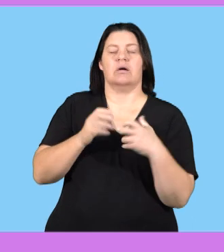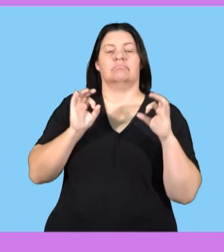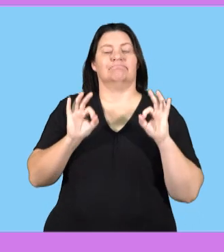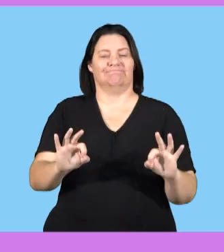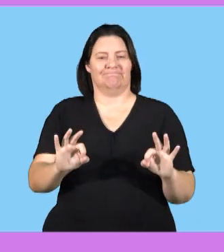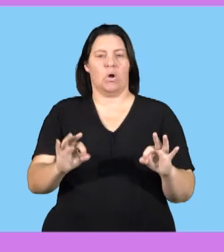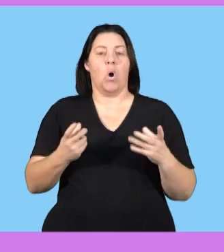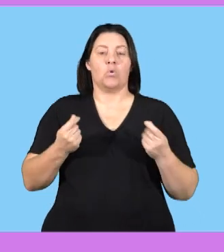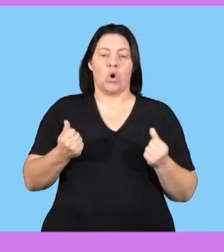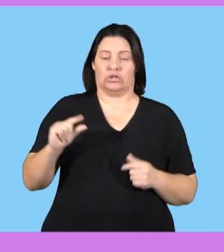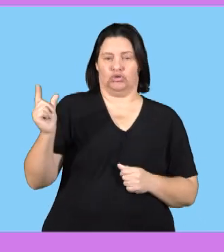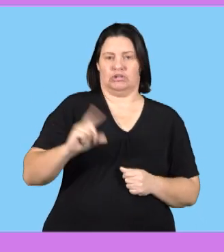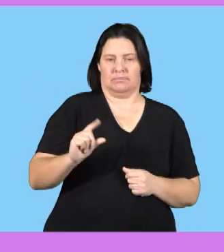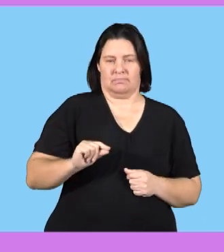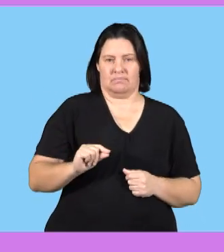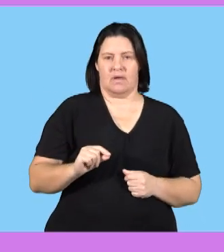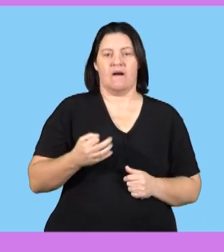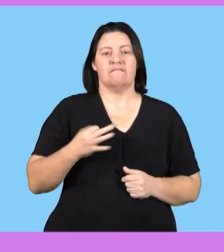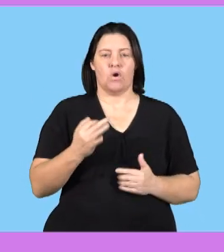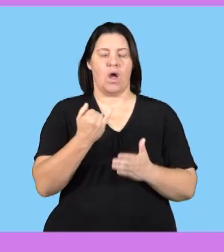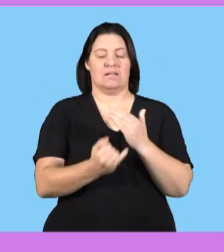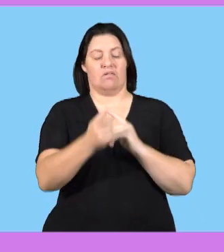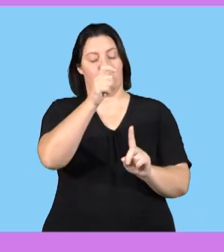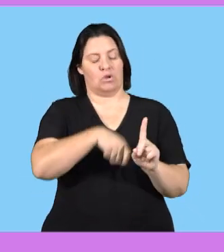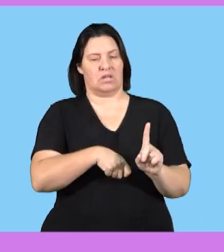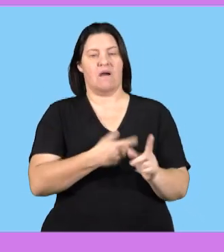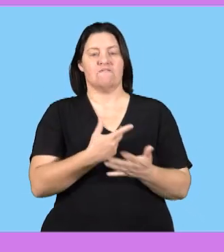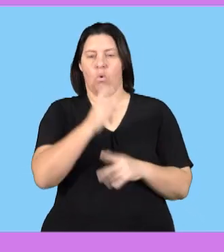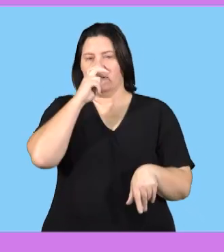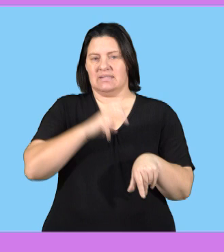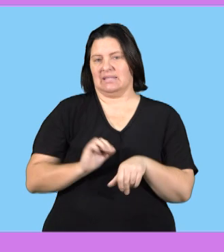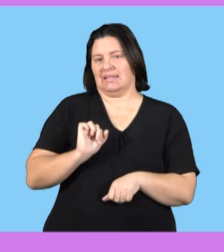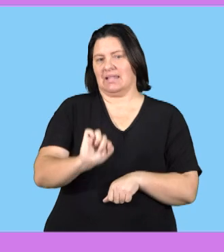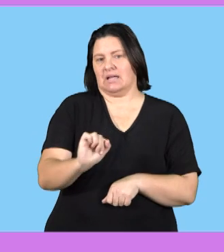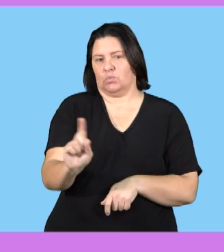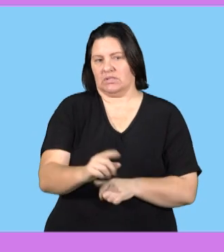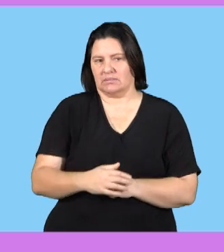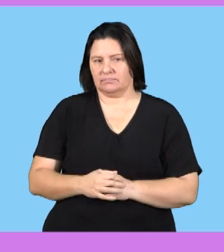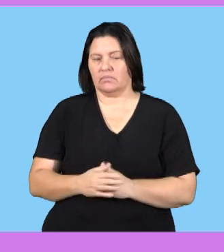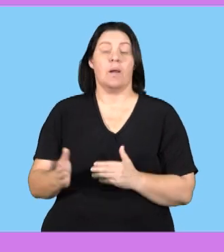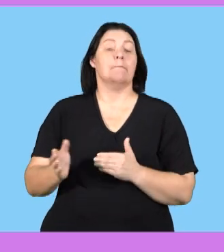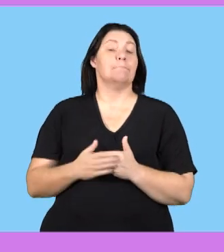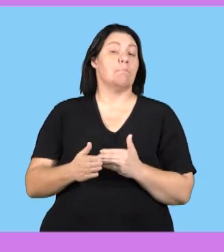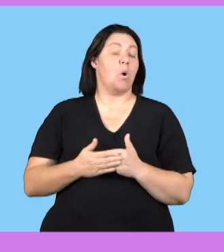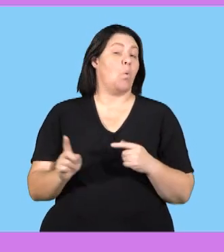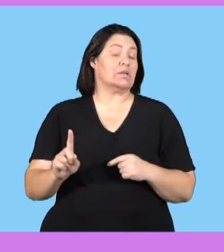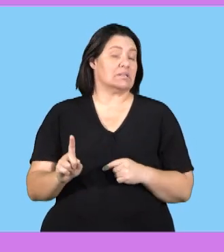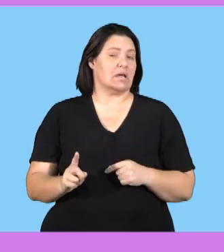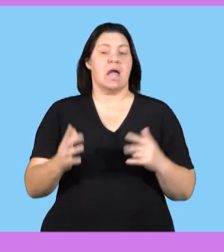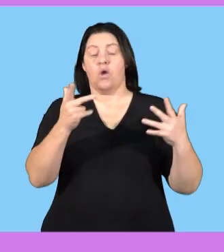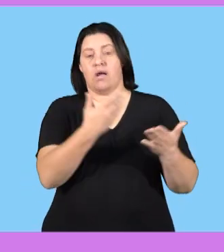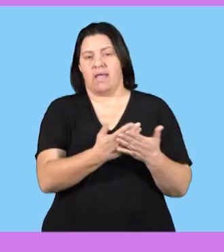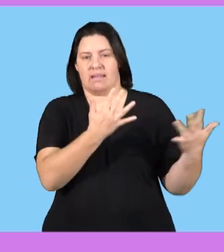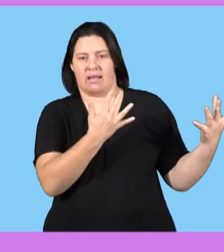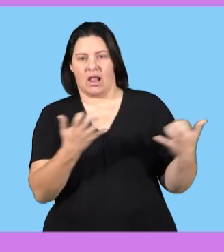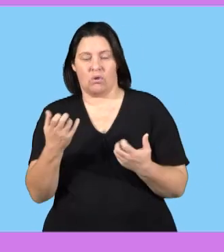other words, the most cost-effective option for individuals with particular needs. So what else will be important for you? You must be